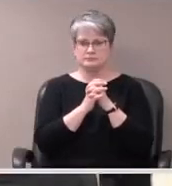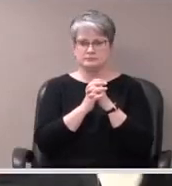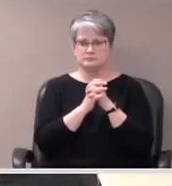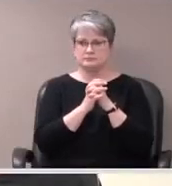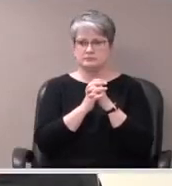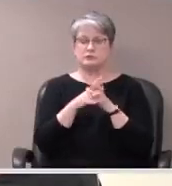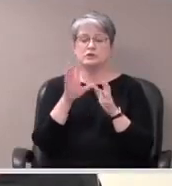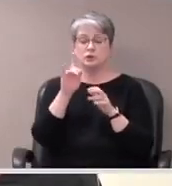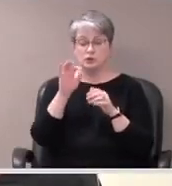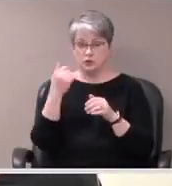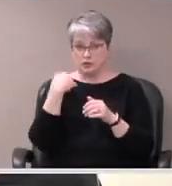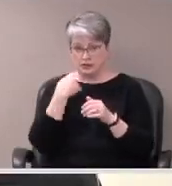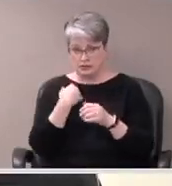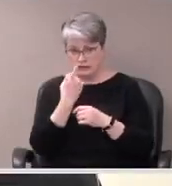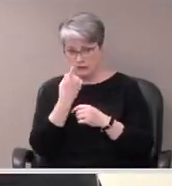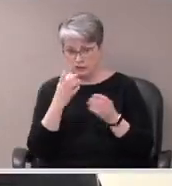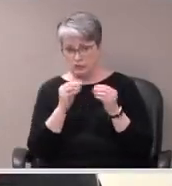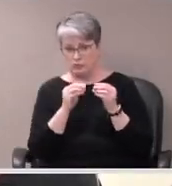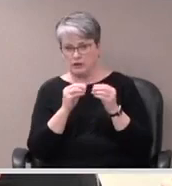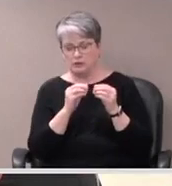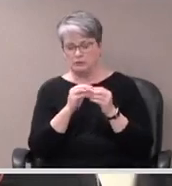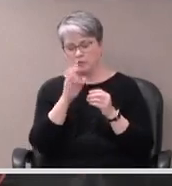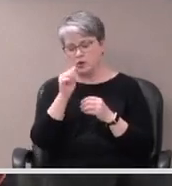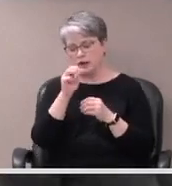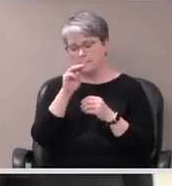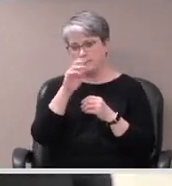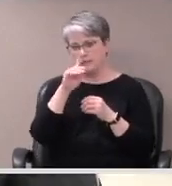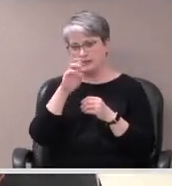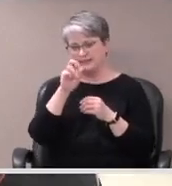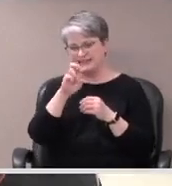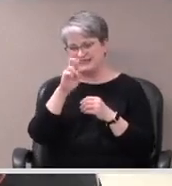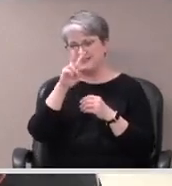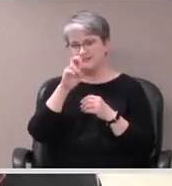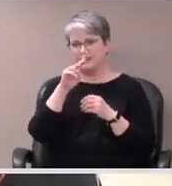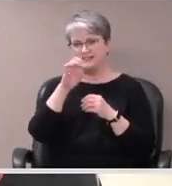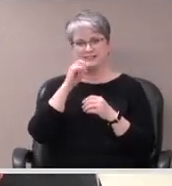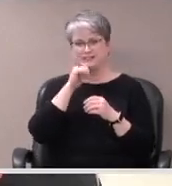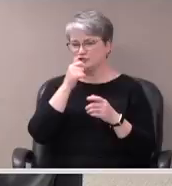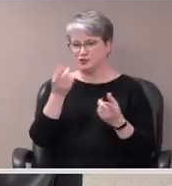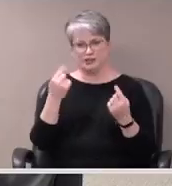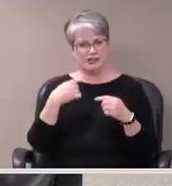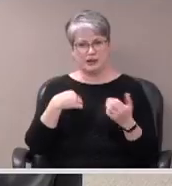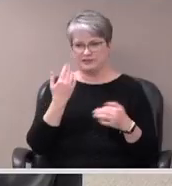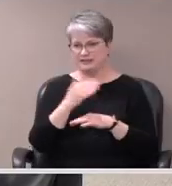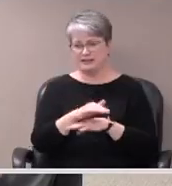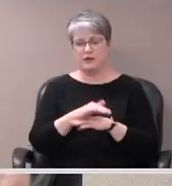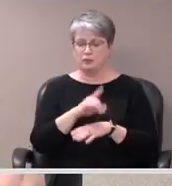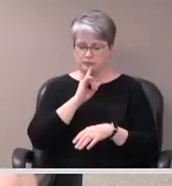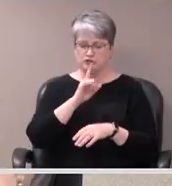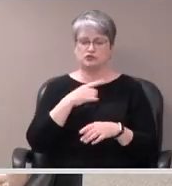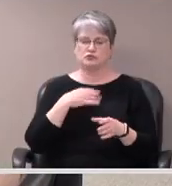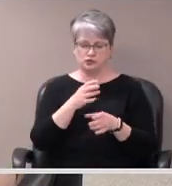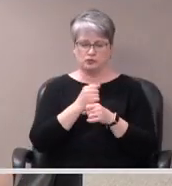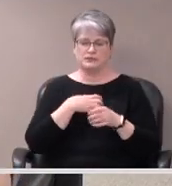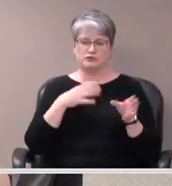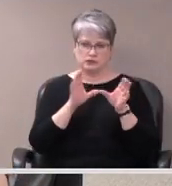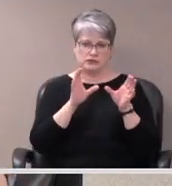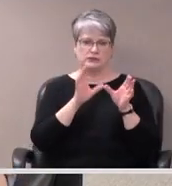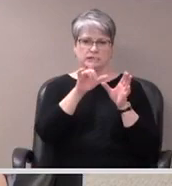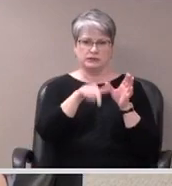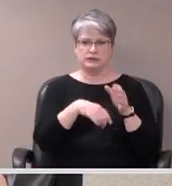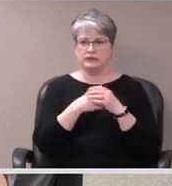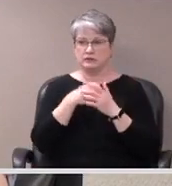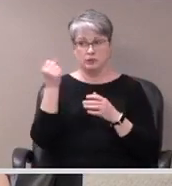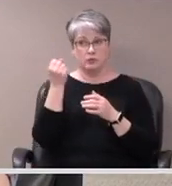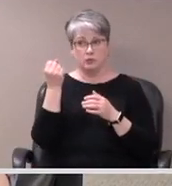We do have one more from Auburndale. It was Amanda Evans, but she was not able to make it tonight. We'll make sure she receives her certificate. But hold